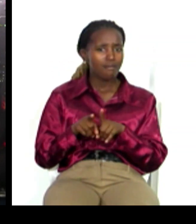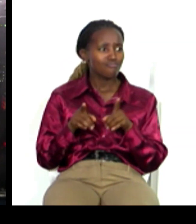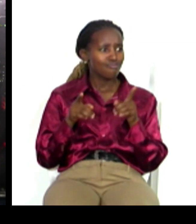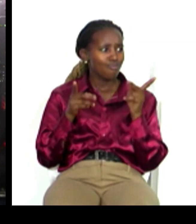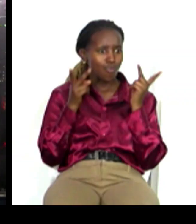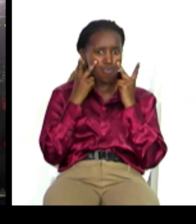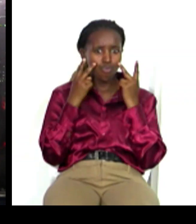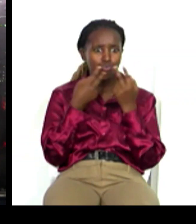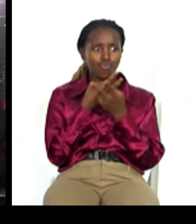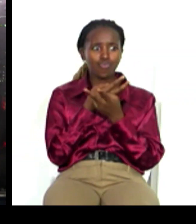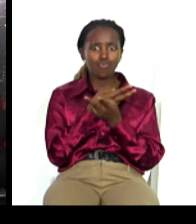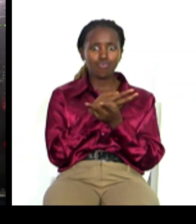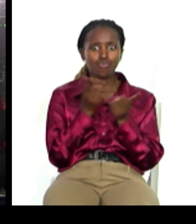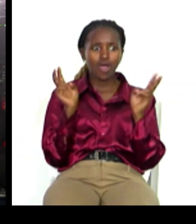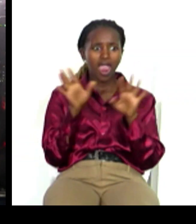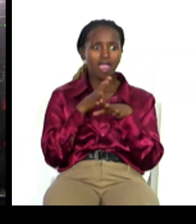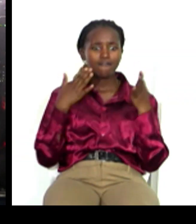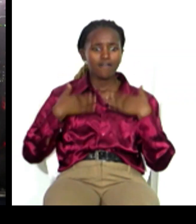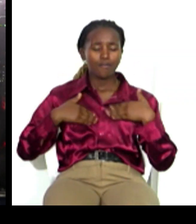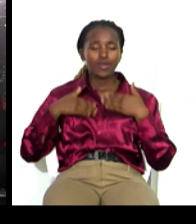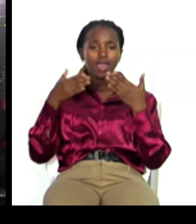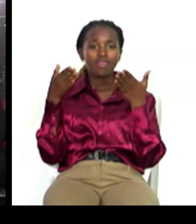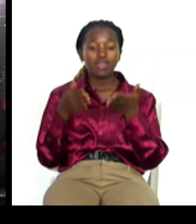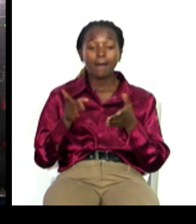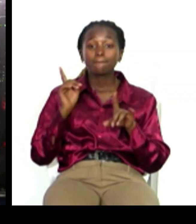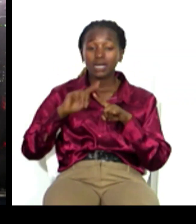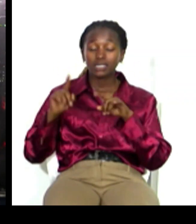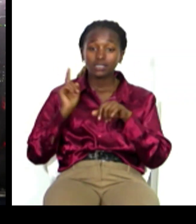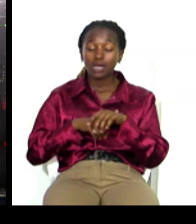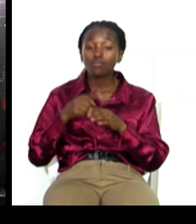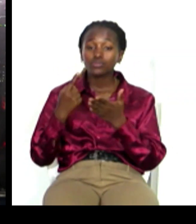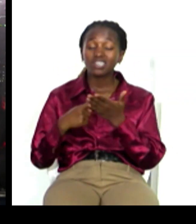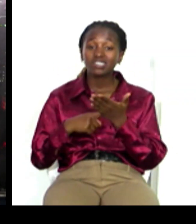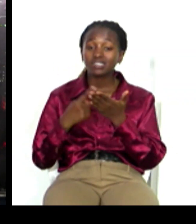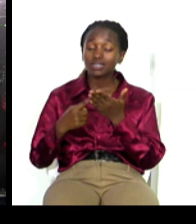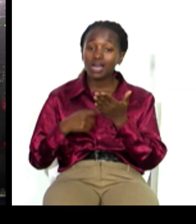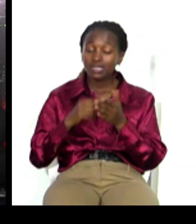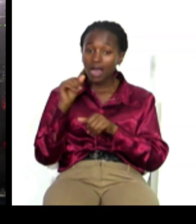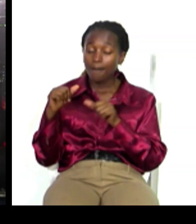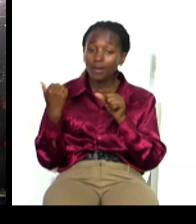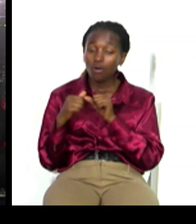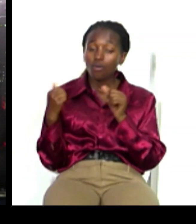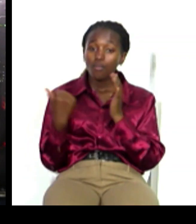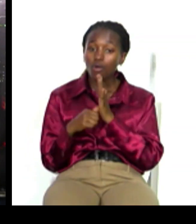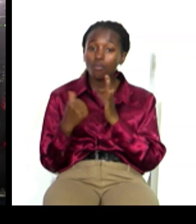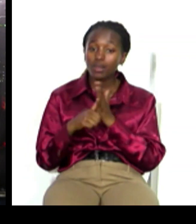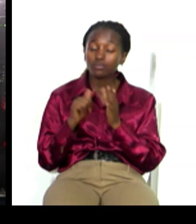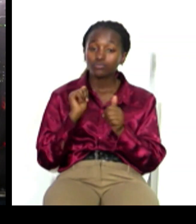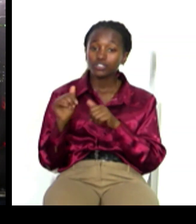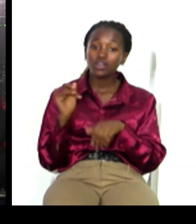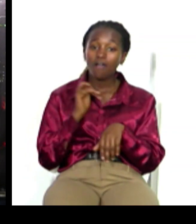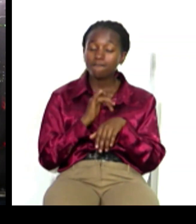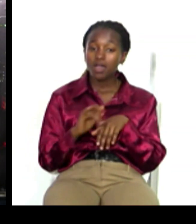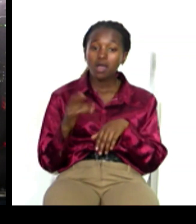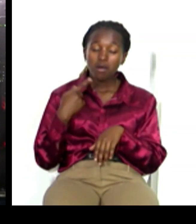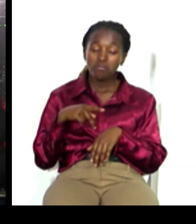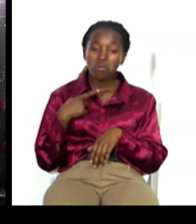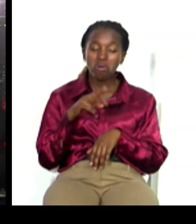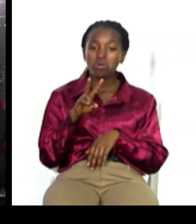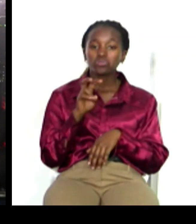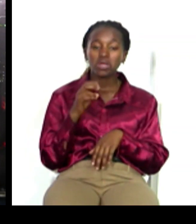there. Kila mtu. But when you try to discuss about issue affecting common mwananchi, Wenye wana attend ni karibu